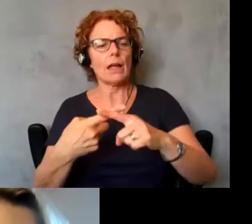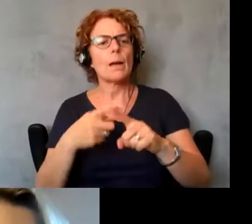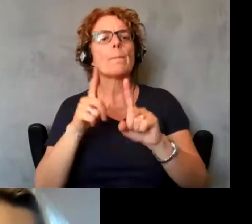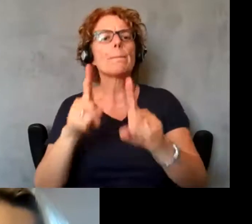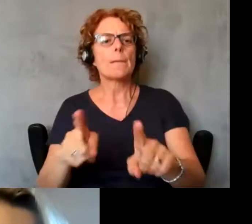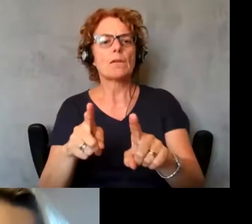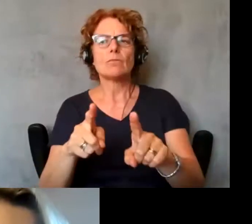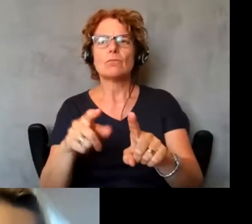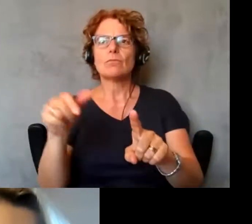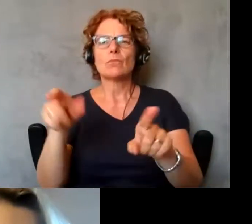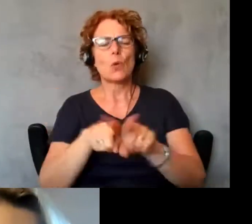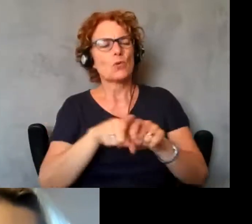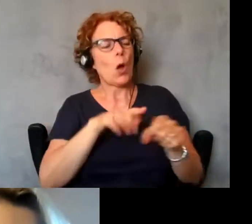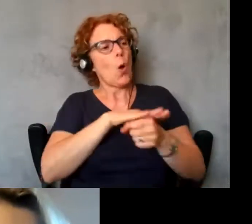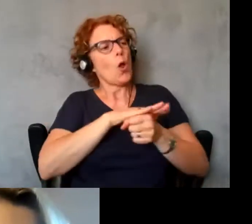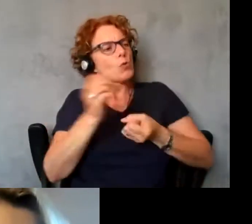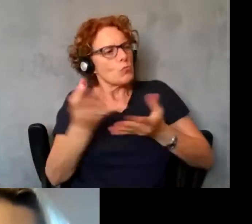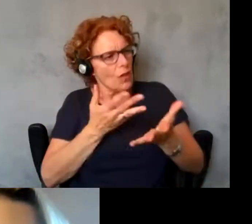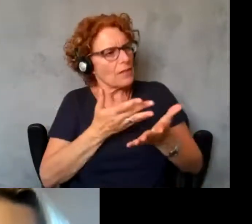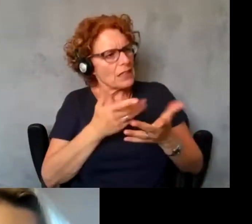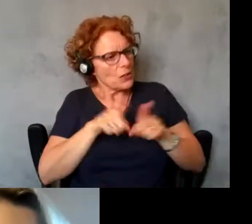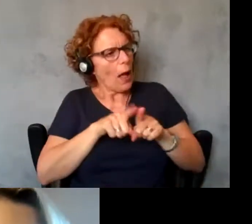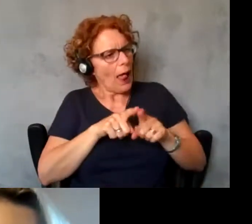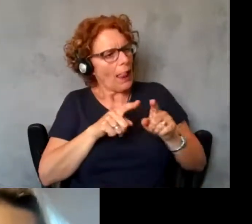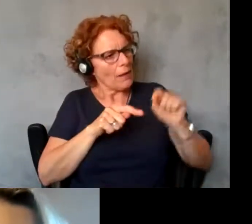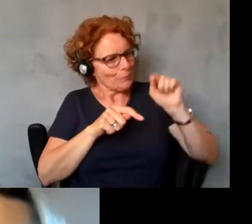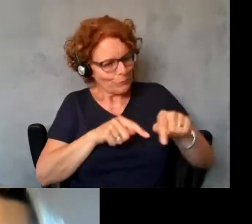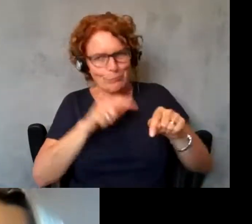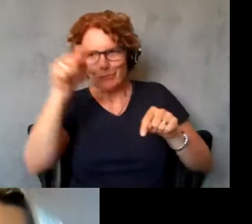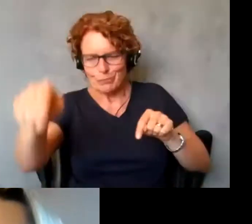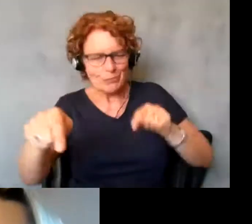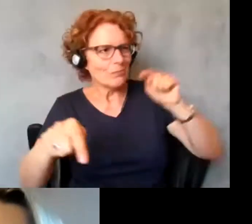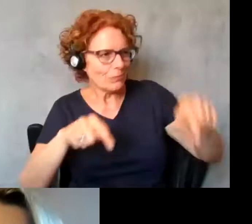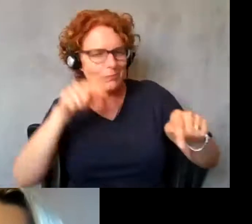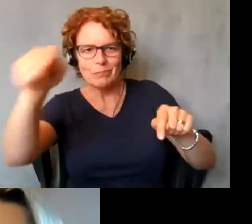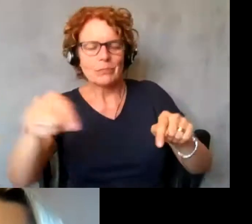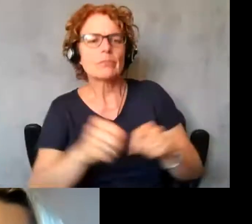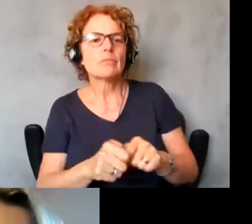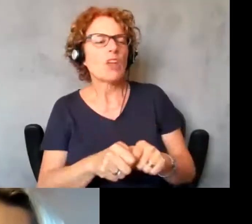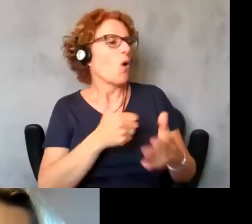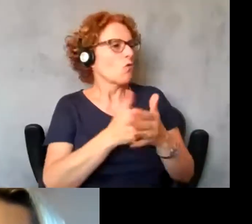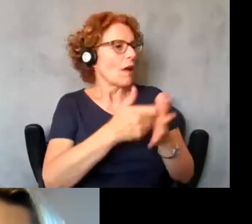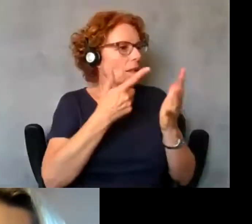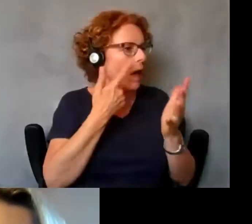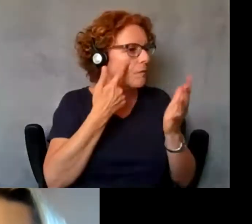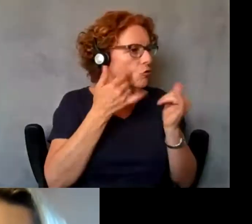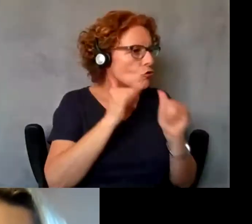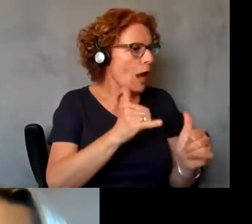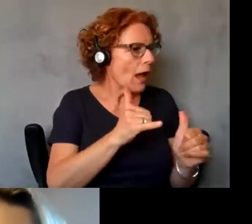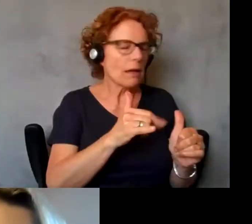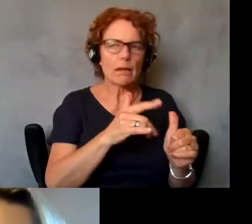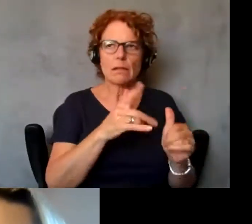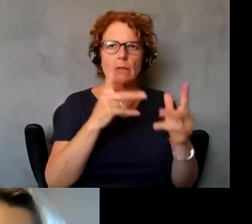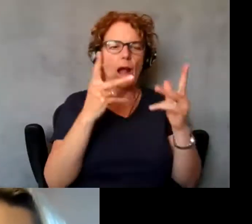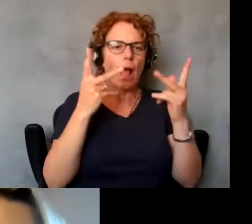need to be seen by their local services in between then for their regular vision checks, for their glasses prescriptions, check they're not getting a squint